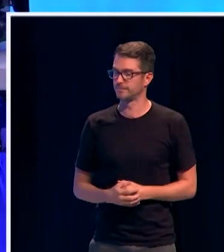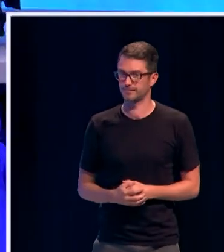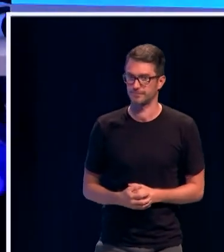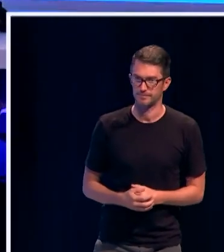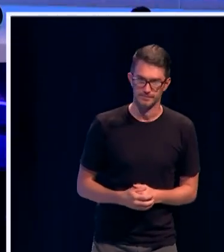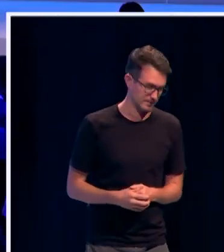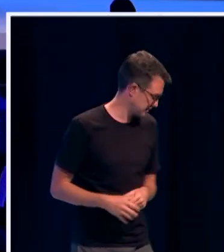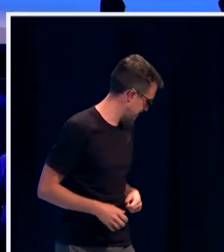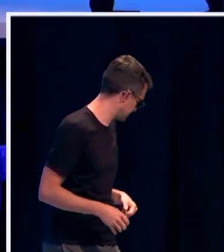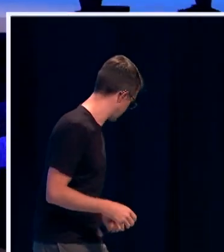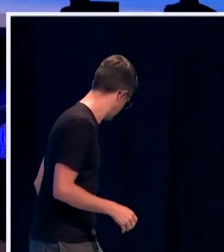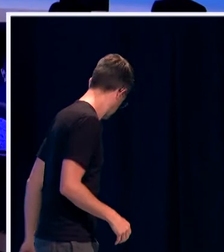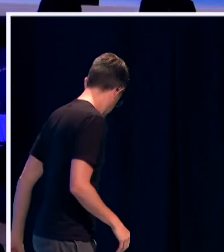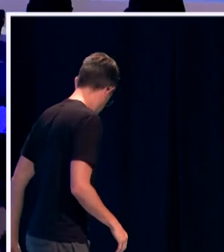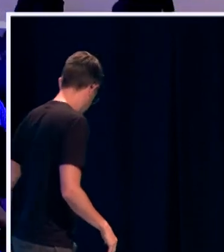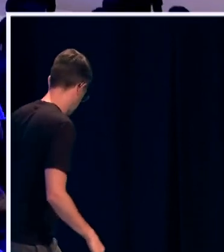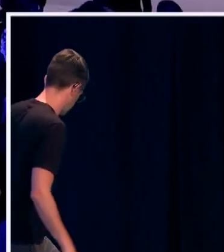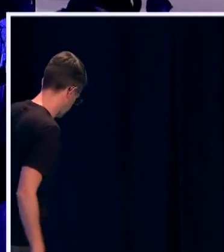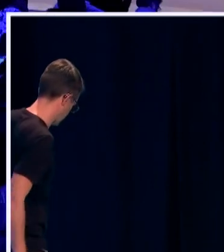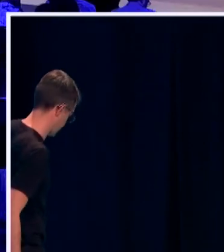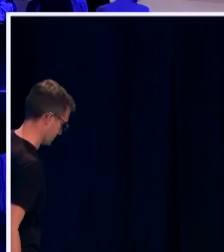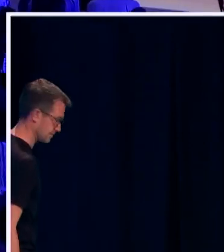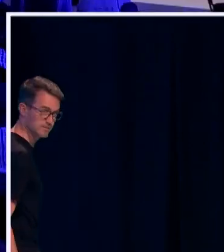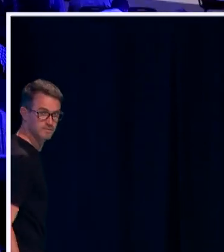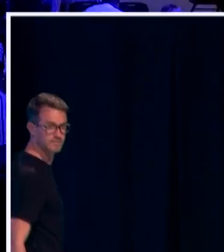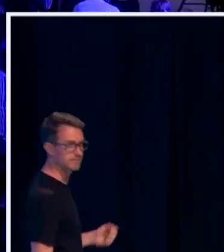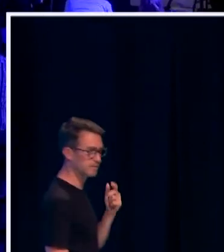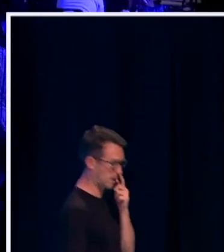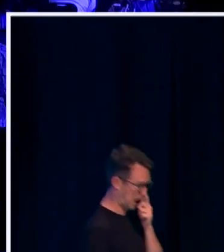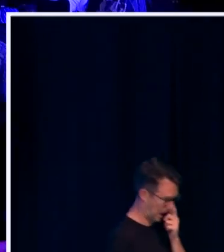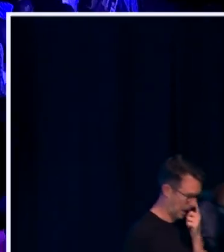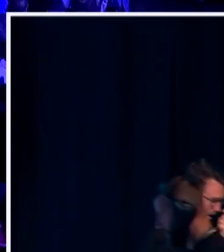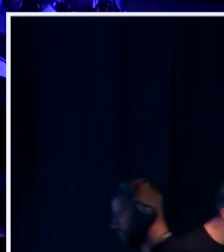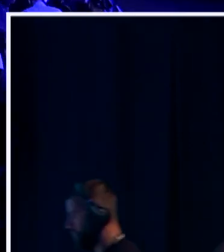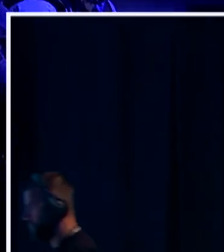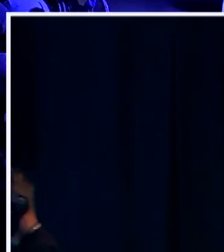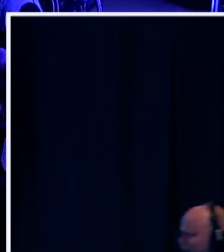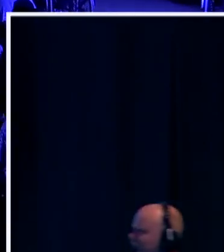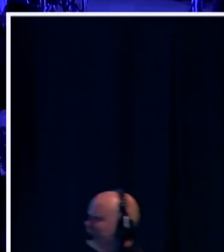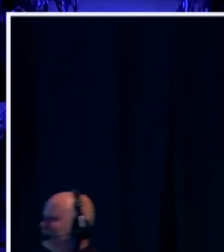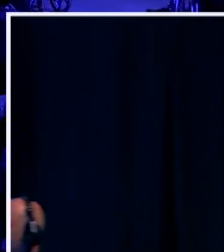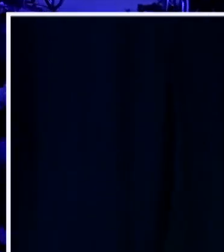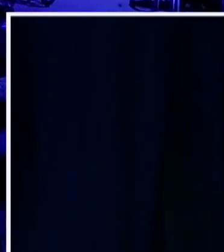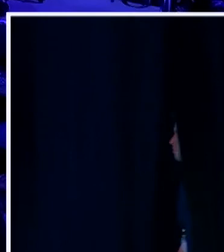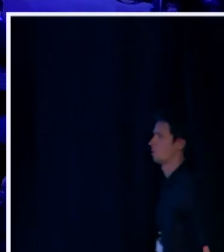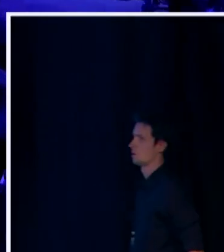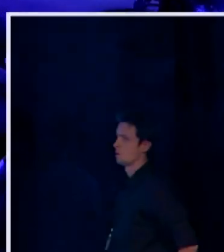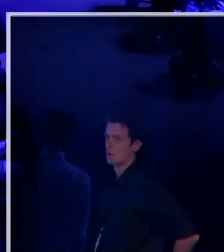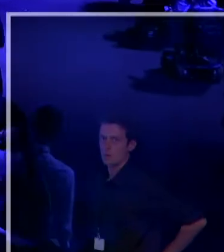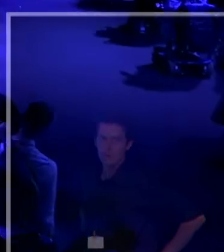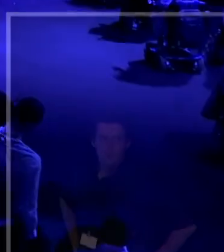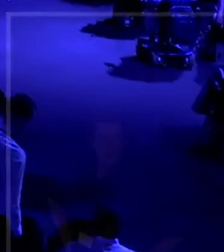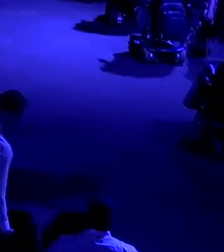you. Ladies and gentlemen, there will now be a short break. The next session will begin at 4:30. Thank you.